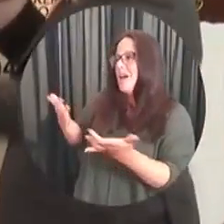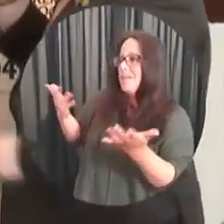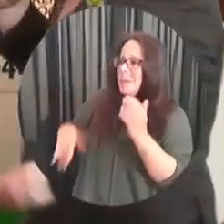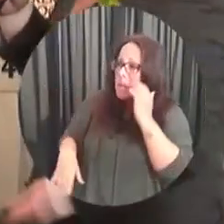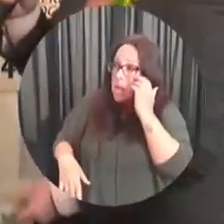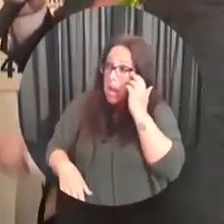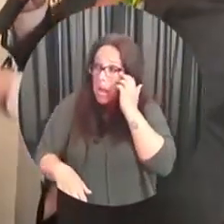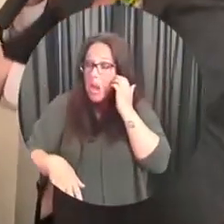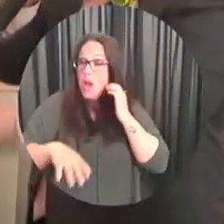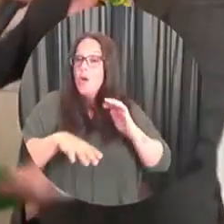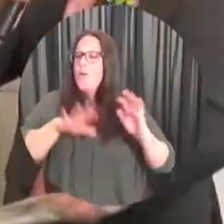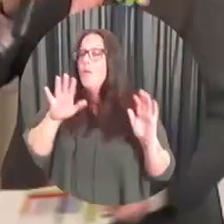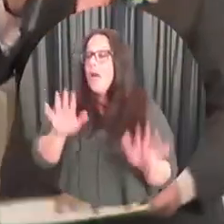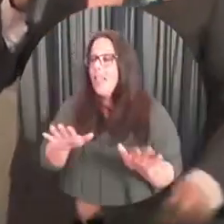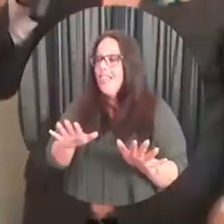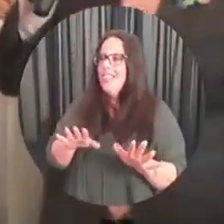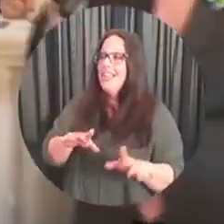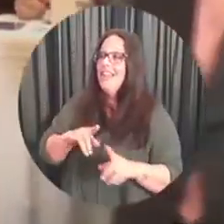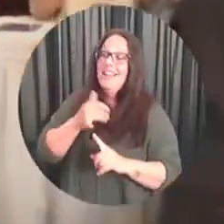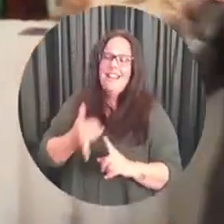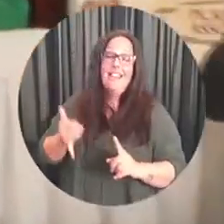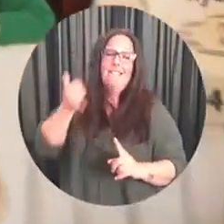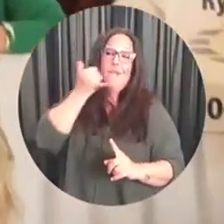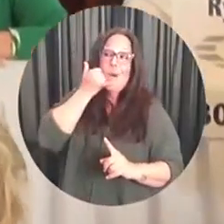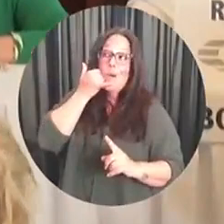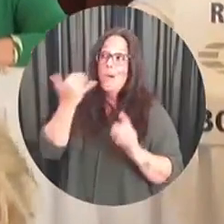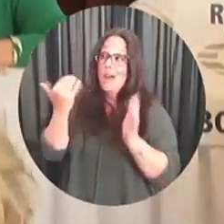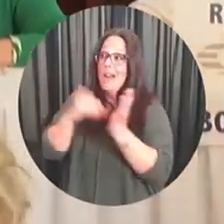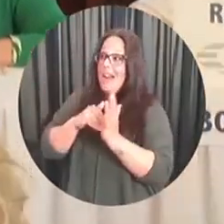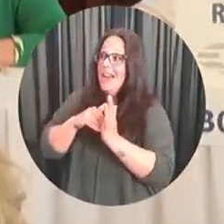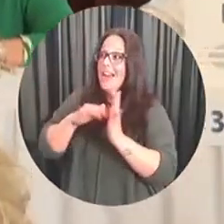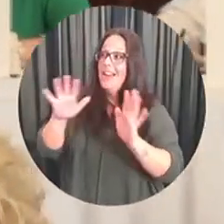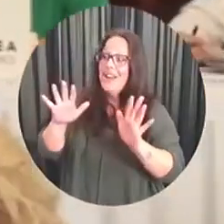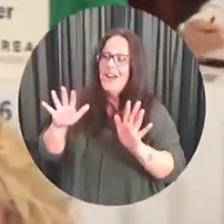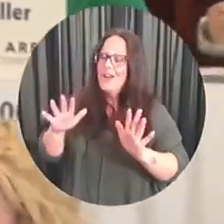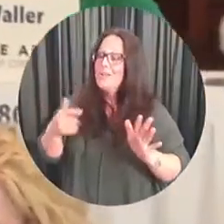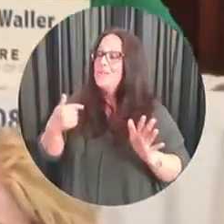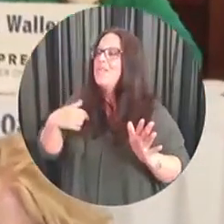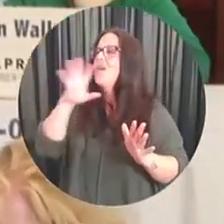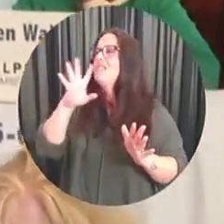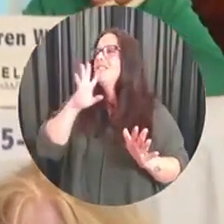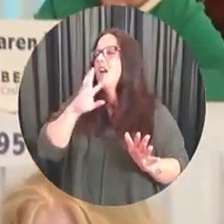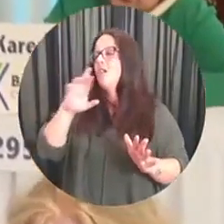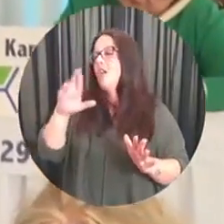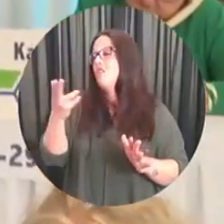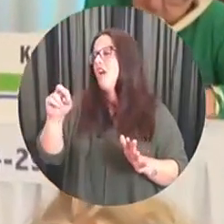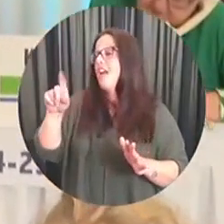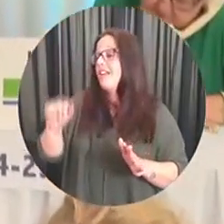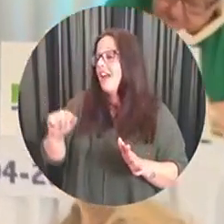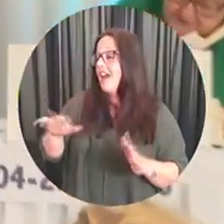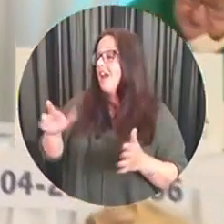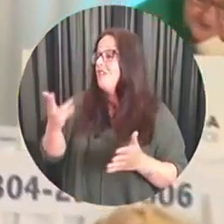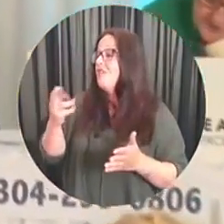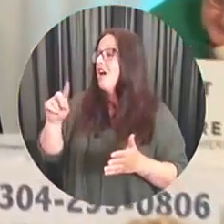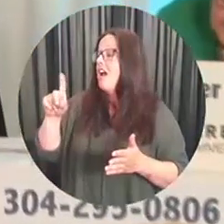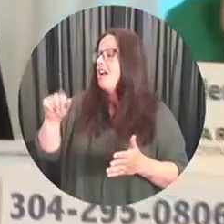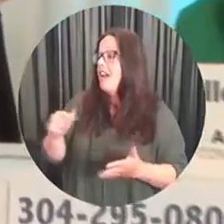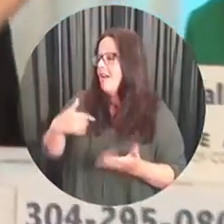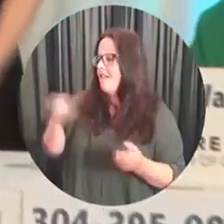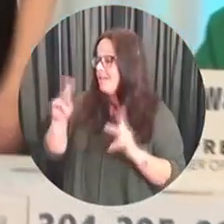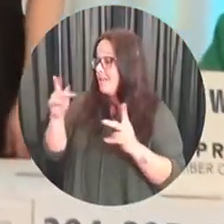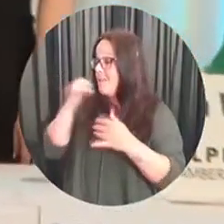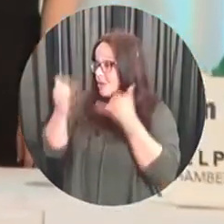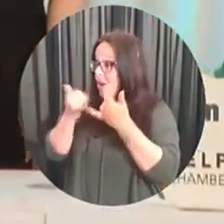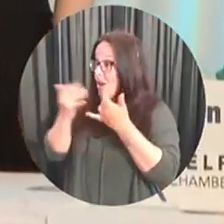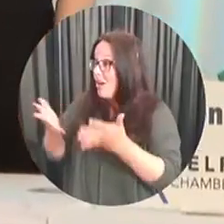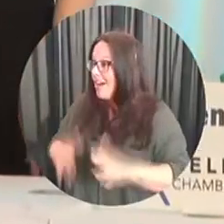she's on the phone. You know. Well, you know what? Love it. I'll Kiki. I'll talk to Rhonda. I haven't gotten to talk to her yet. She's got a lot of people. Hi, Rhonda. Oh,